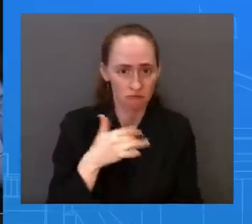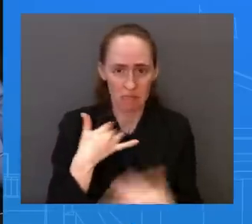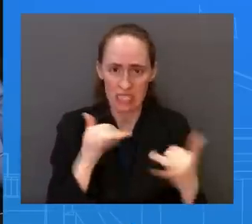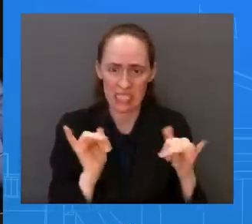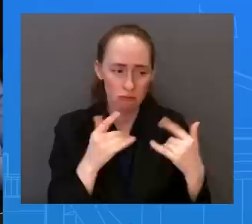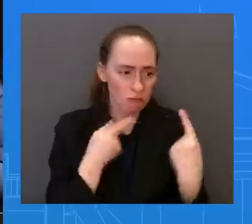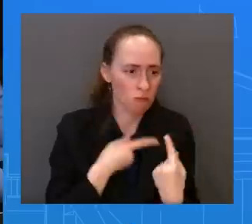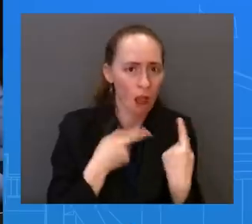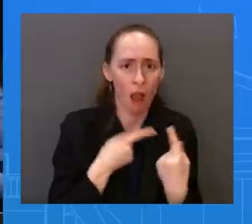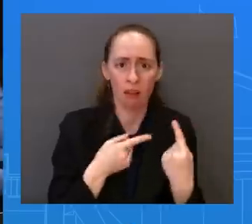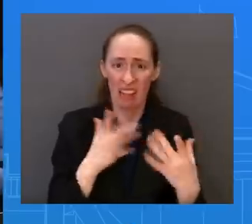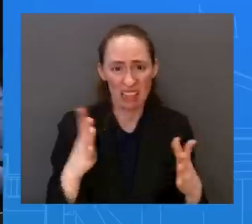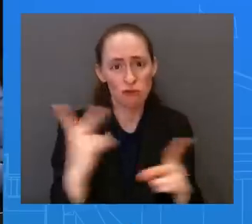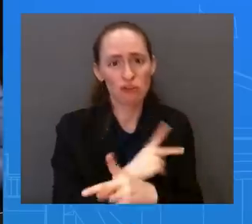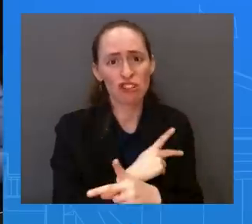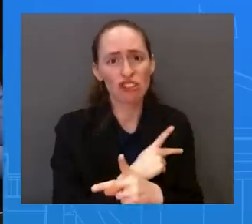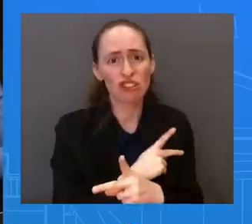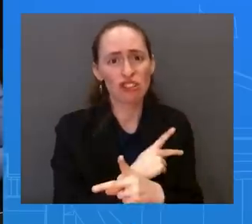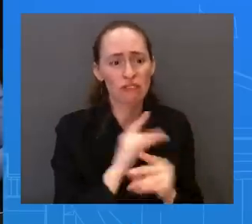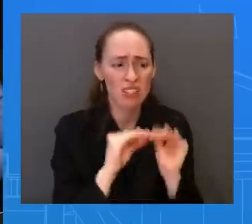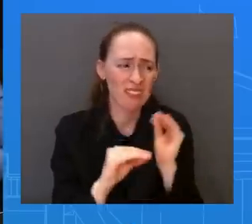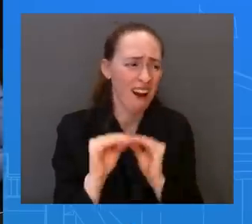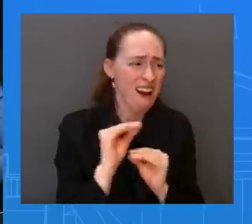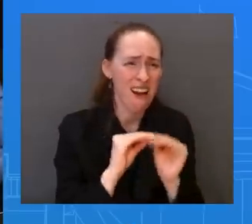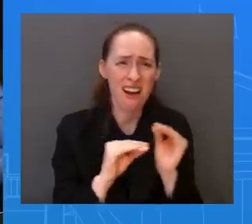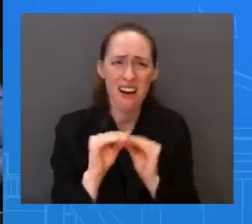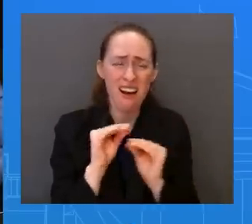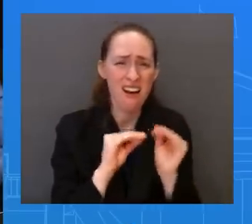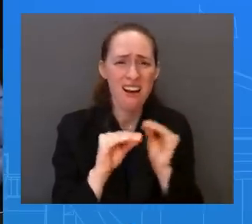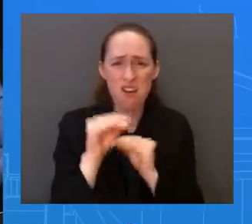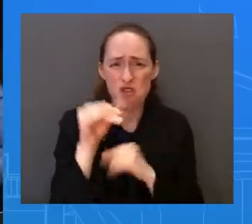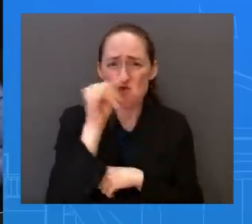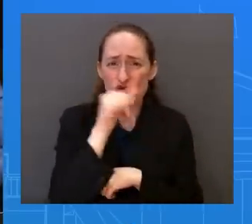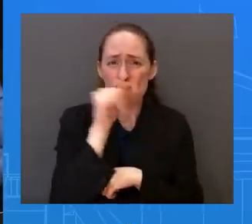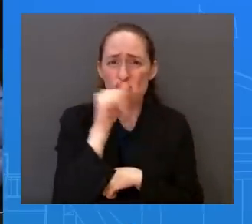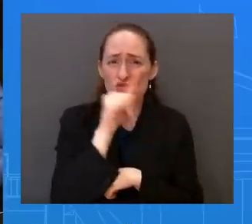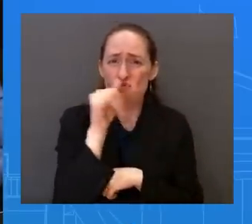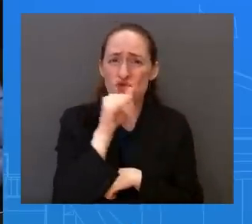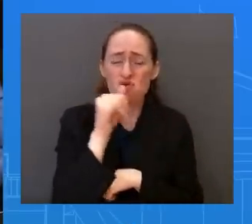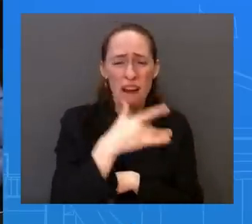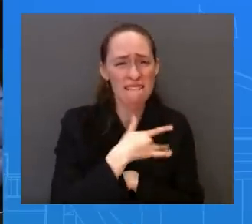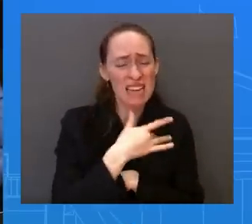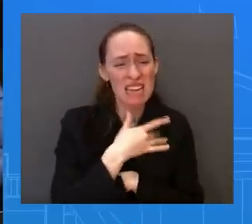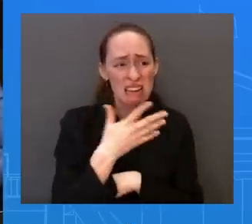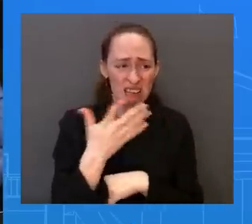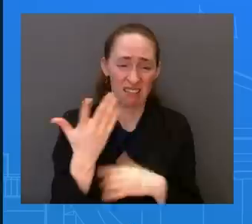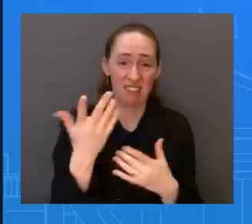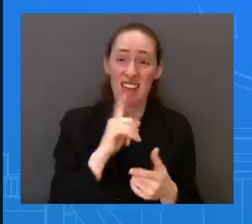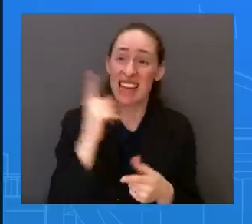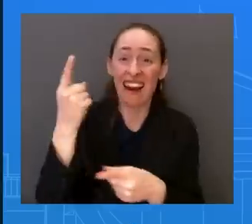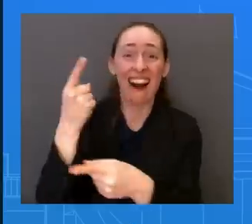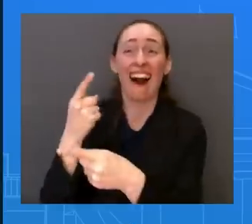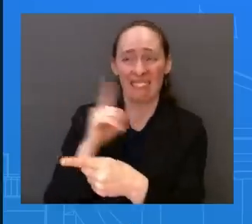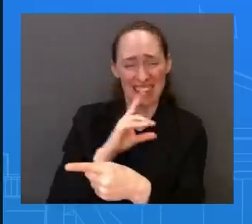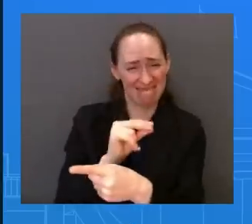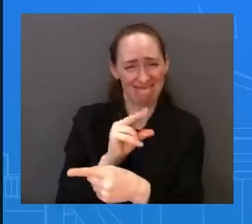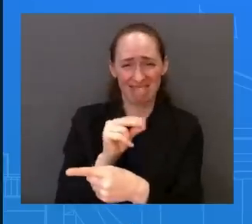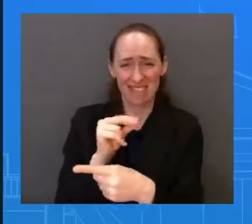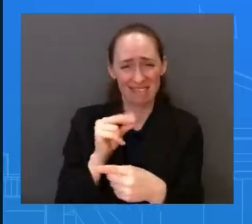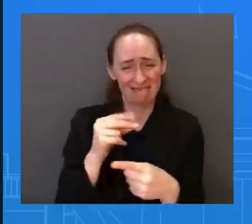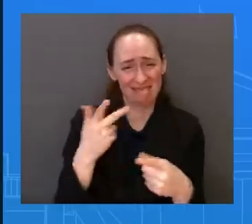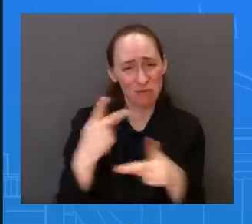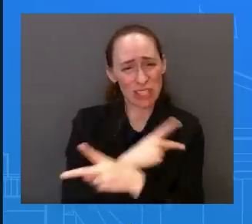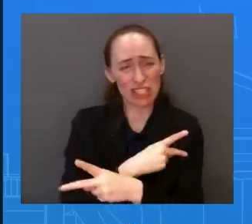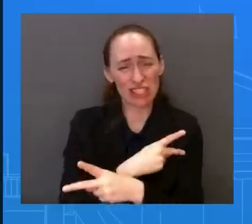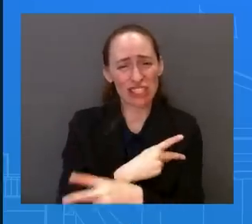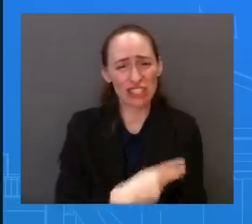this administration's message about the strong economy is not getting through? Right. So I think the poll that you